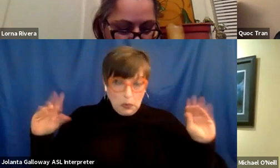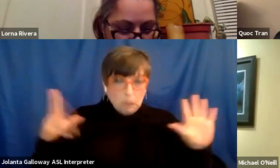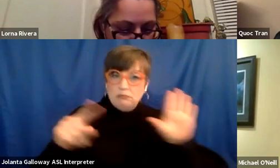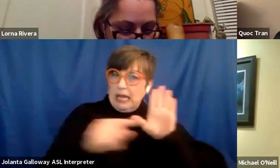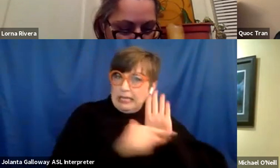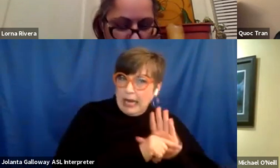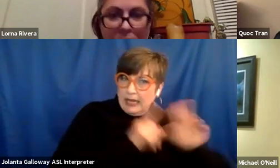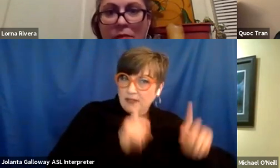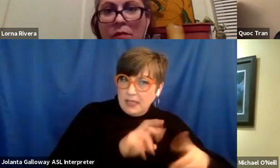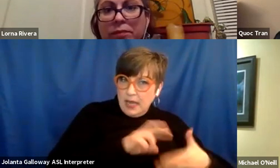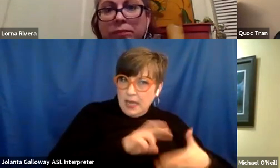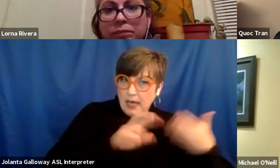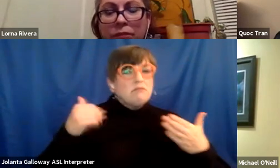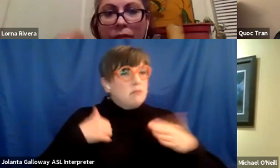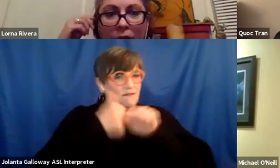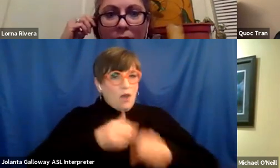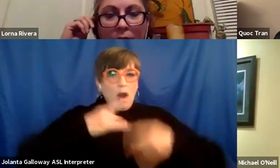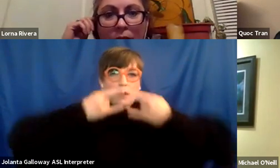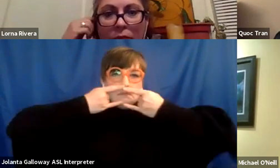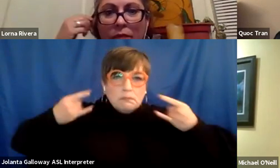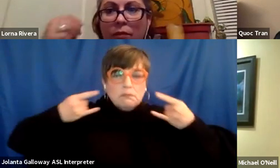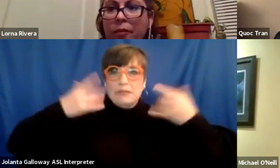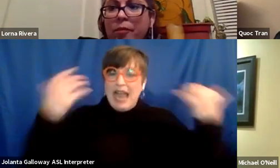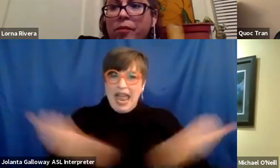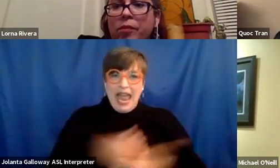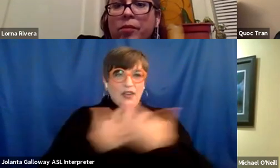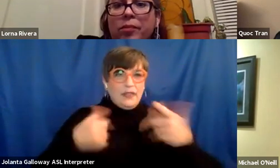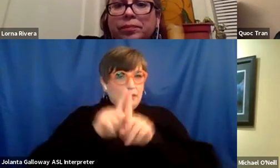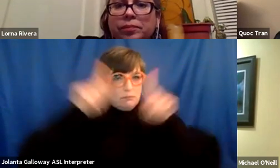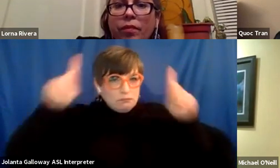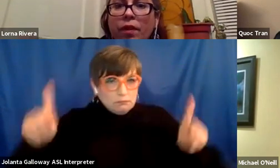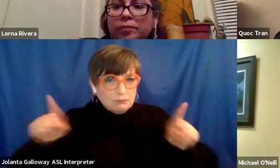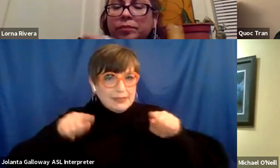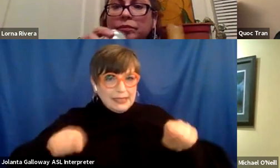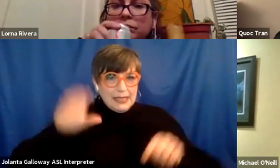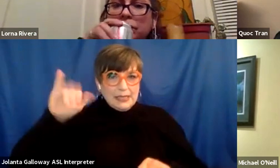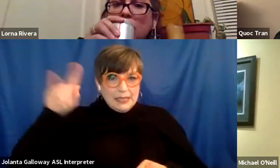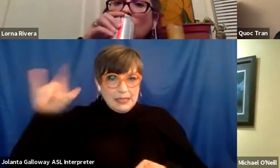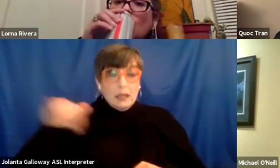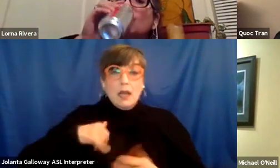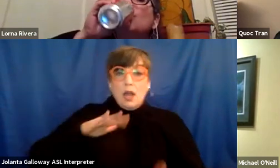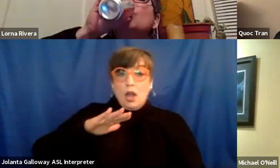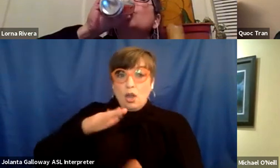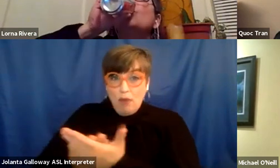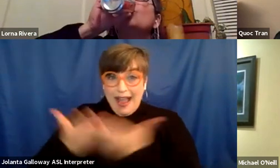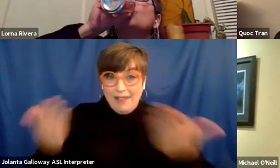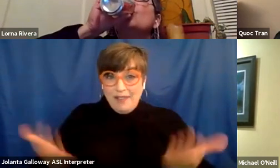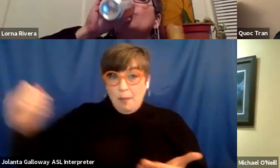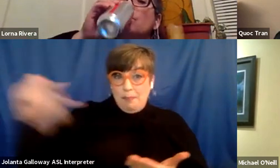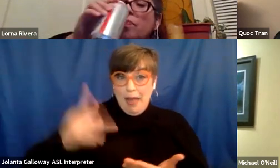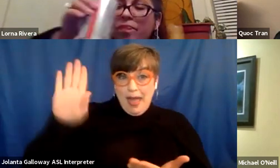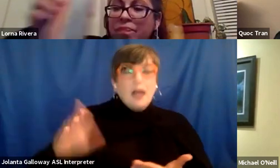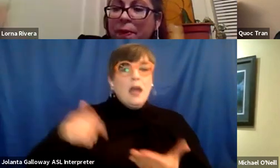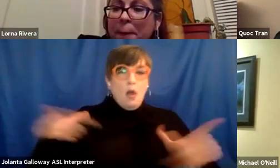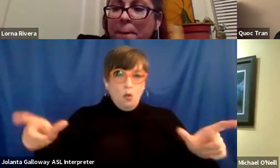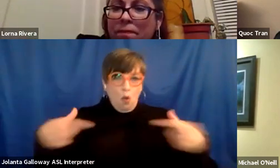did follow social distancing guidelines in the city of New York. And upon my arrival, I have been quarantining with my